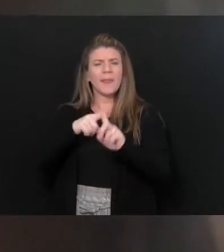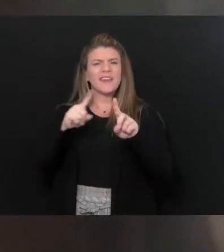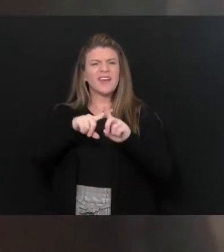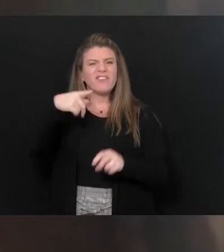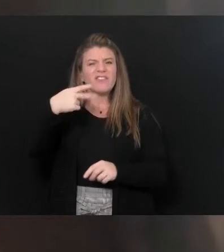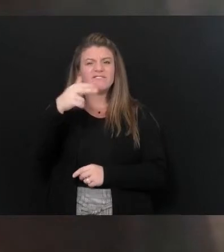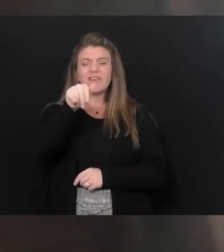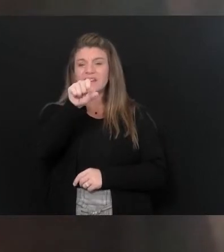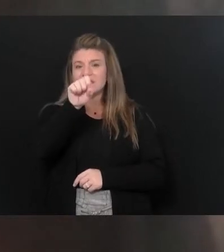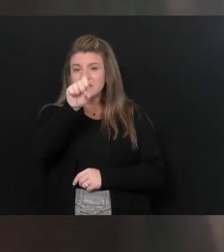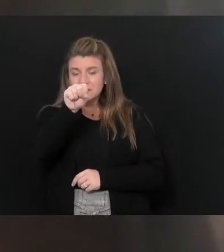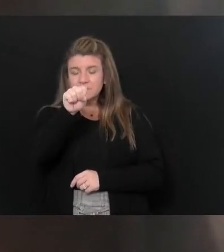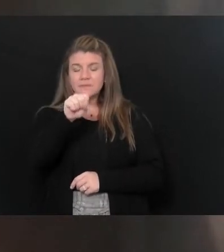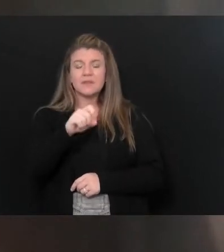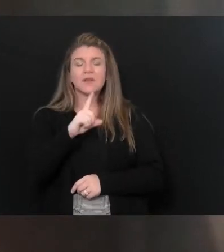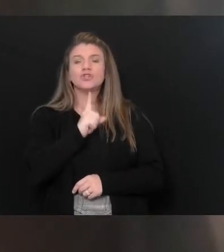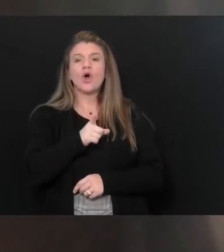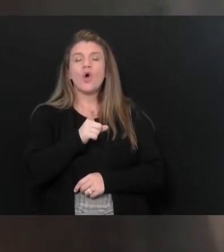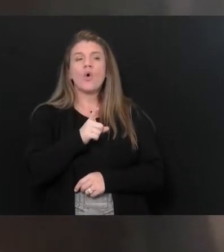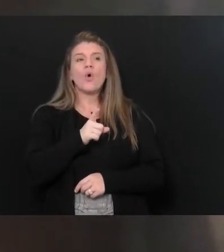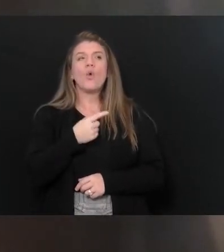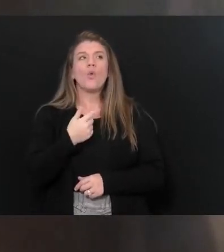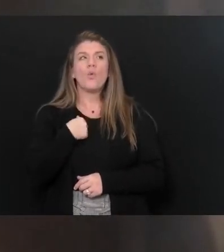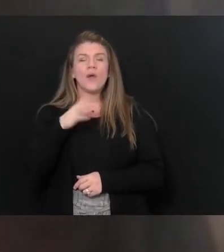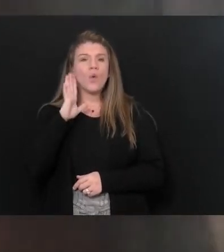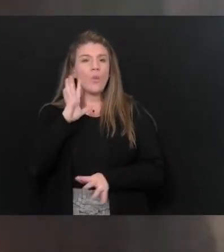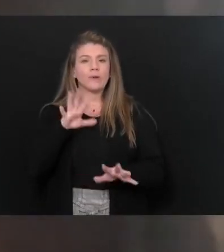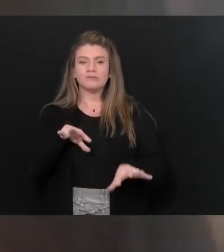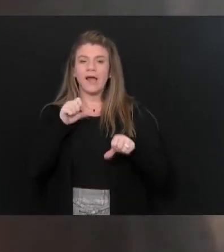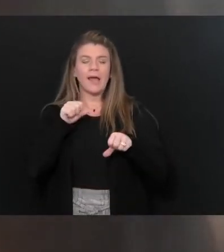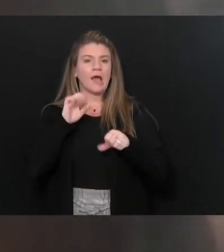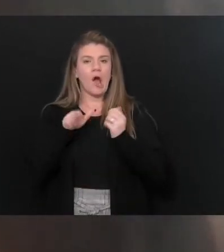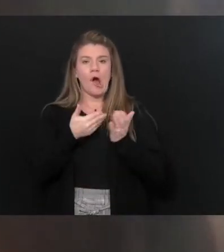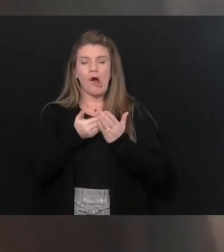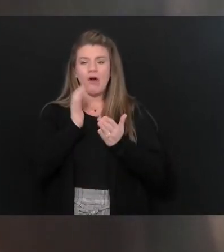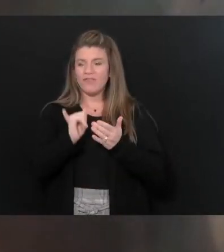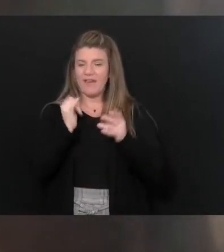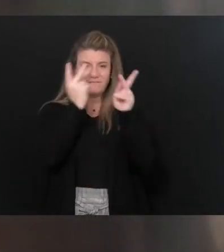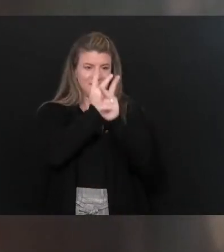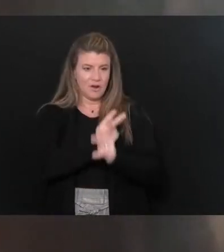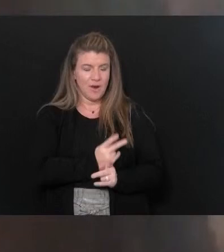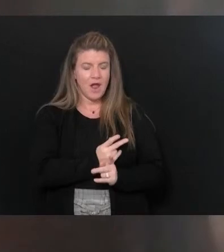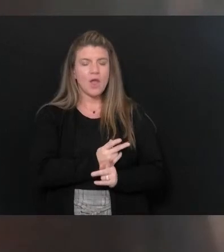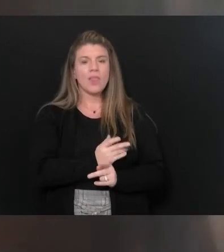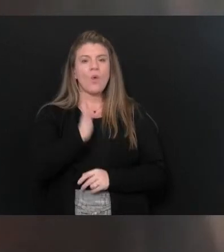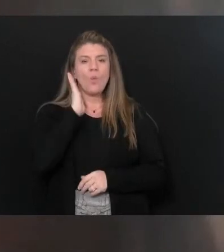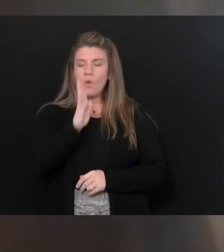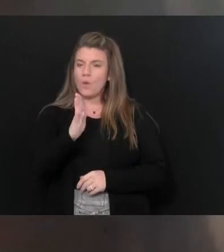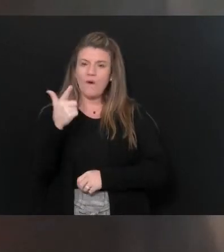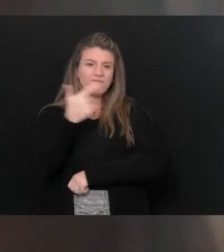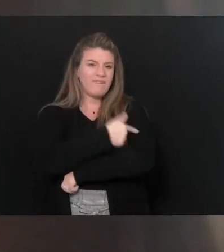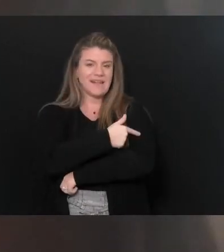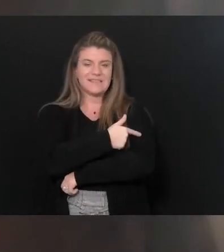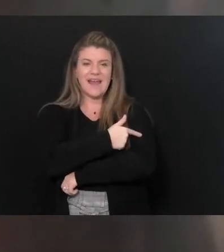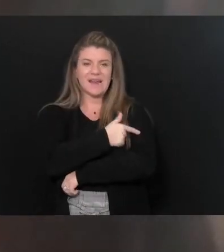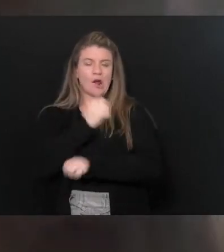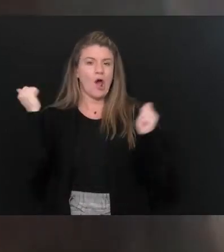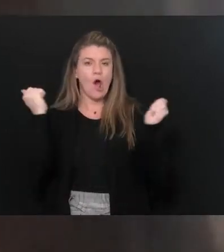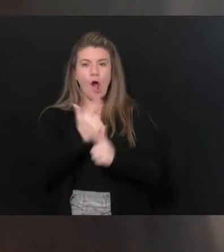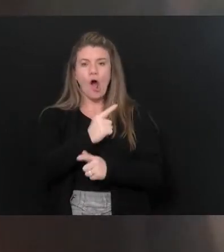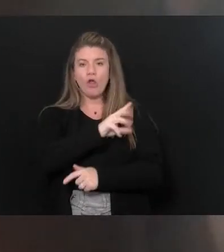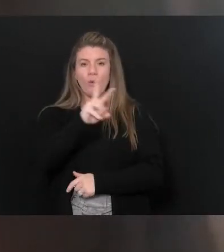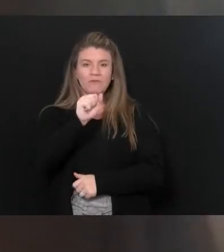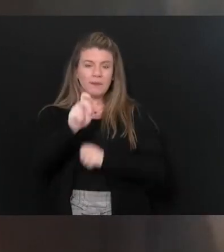phases. And so we will take all of those into account, and we will vaccinate every West